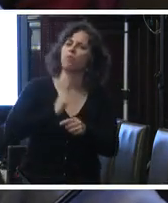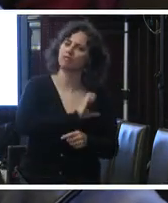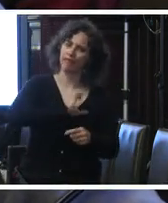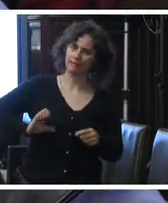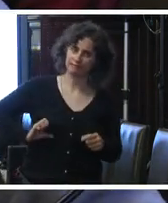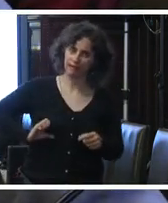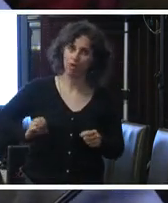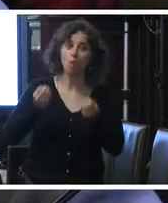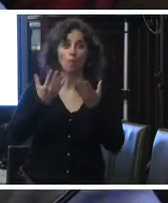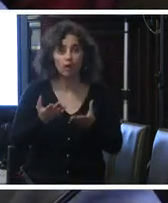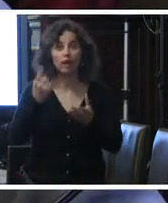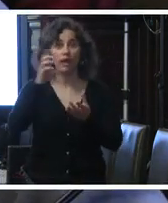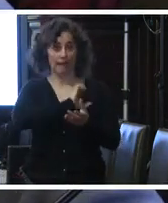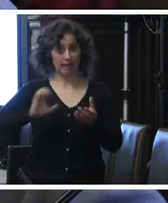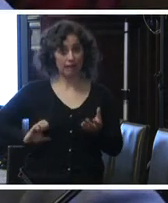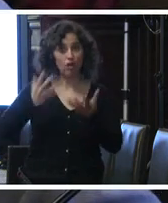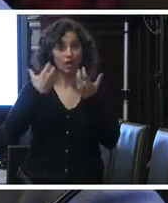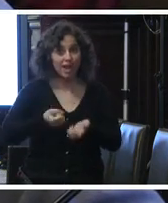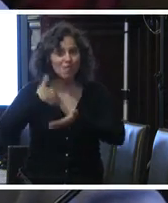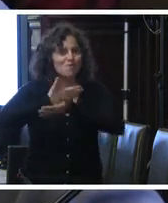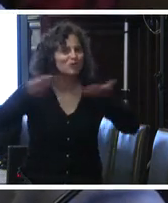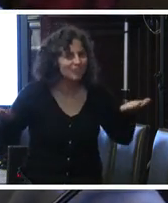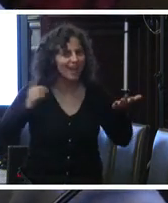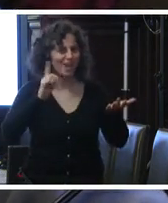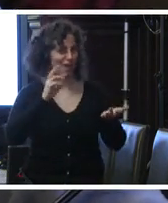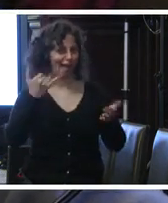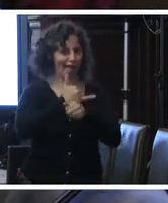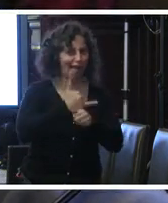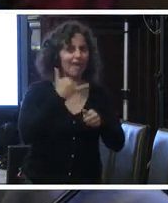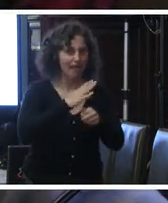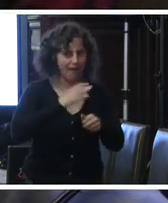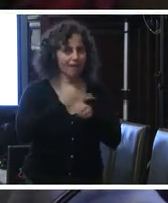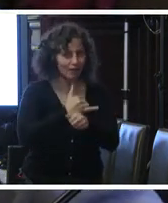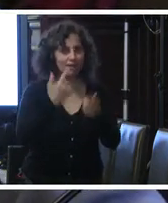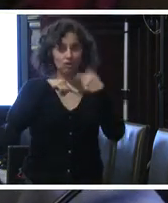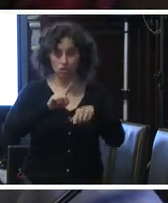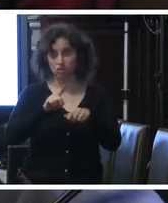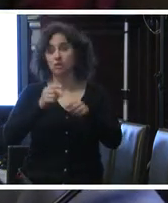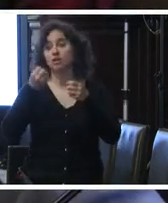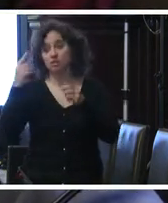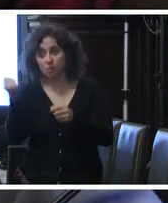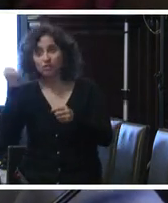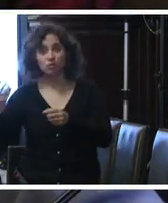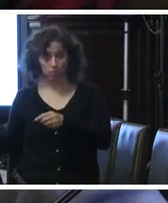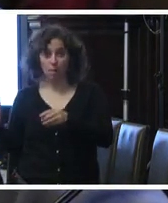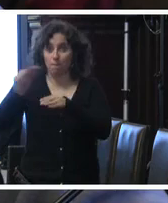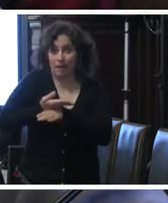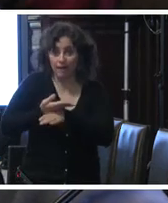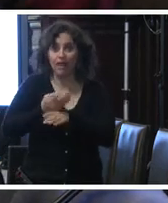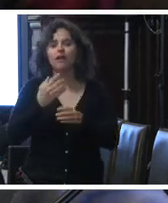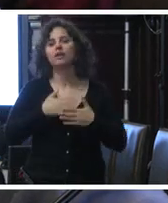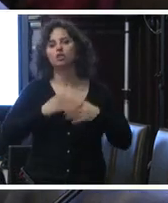is incorrect. But I hope you, we will look out for the reports and what you will send to